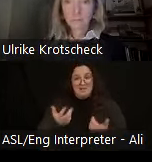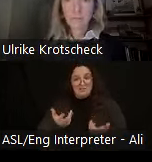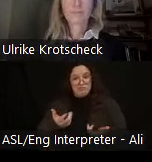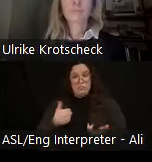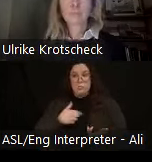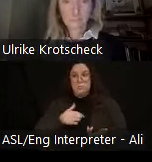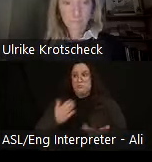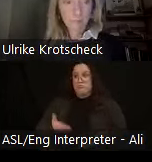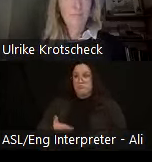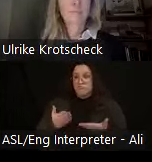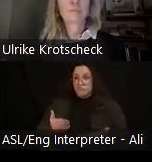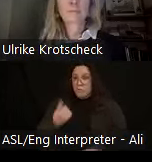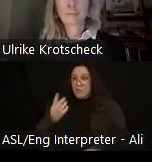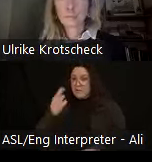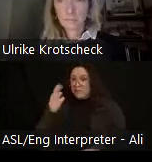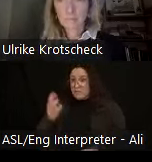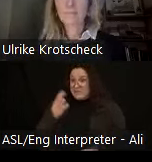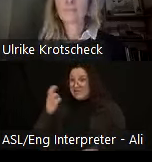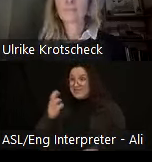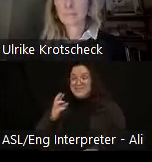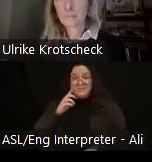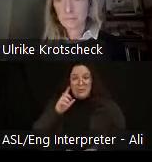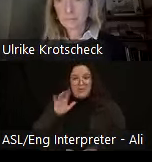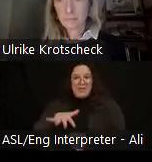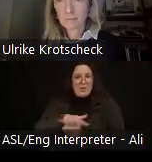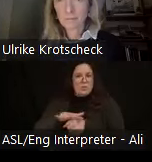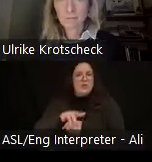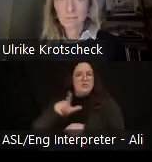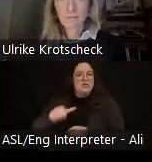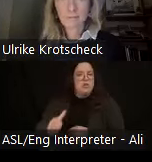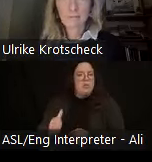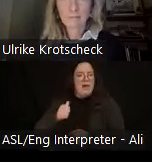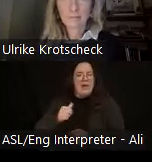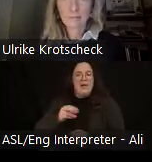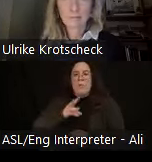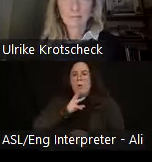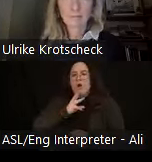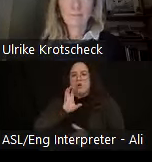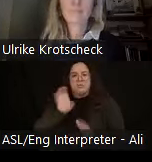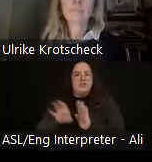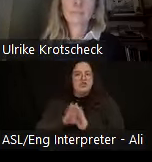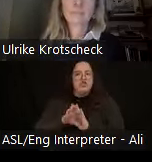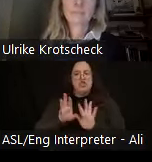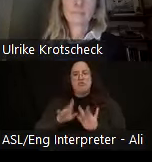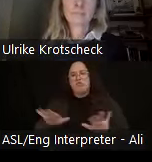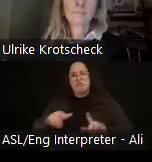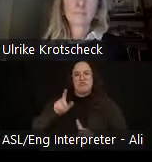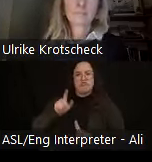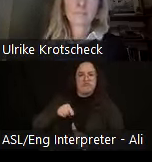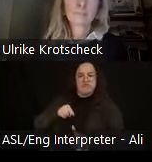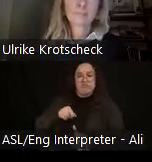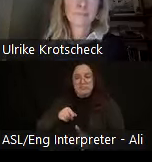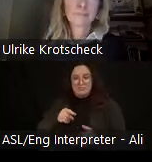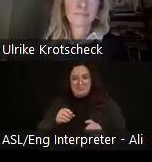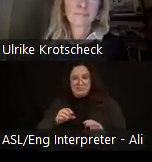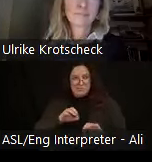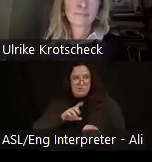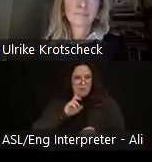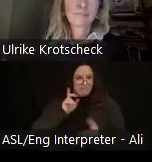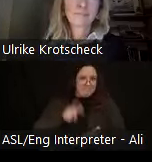might be one of the reasons that that location has these watery images as well. But we otherwise haven't identified